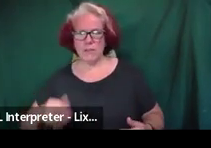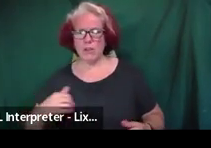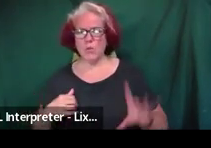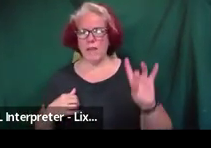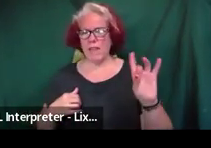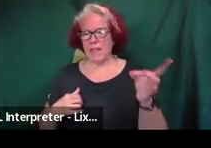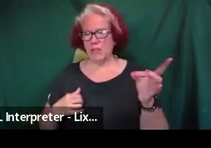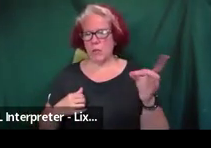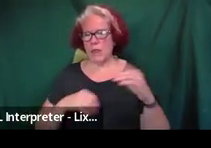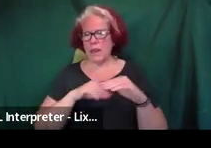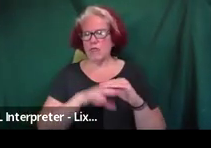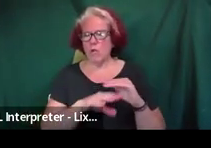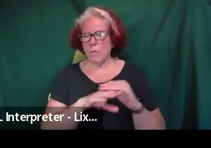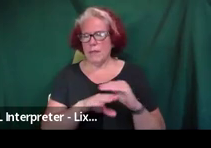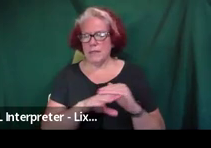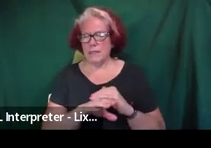enrollment